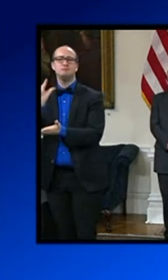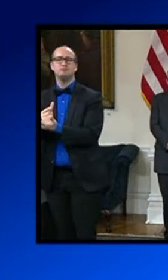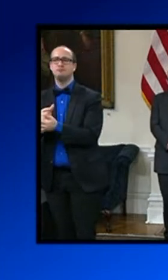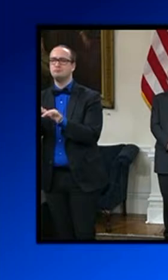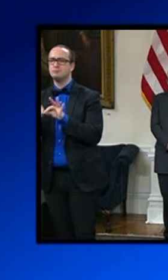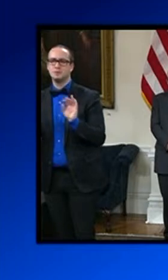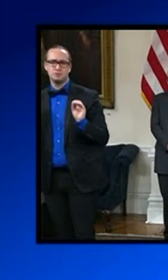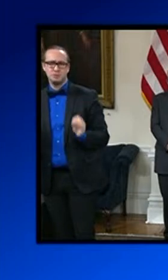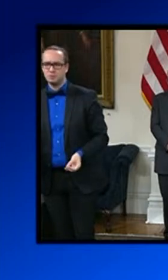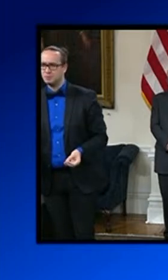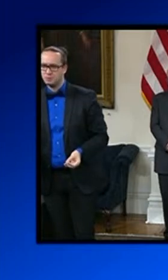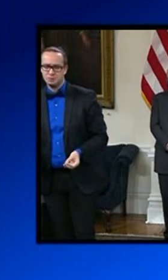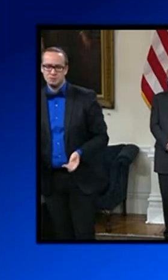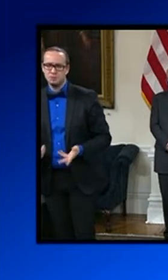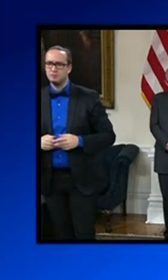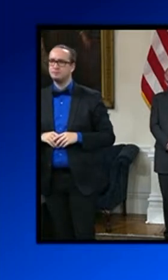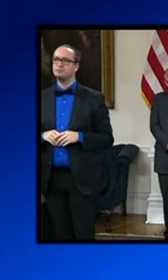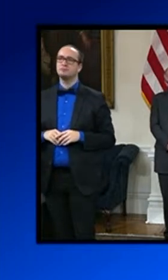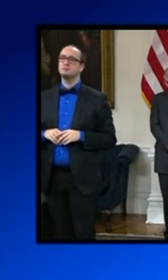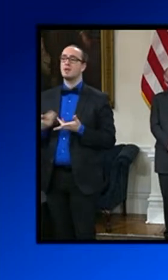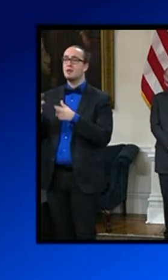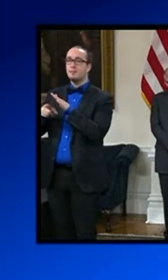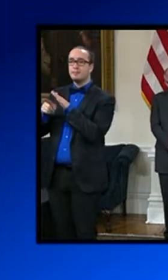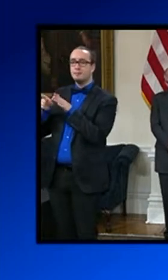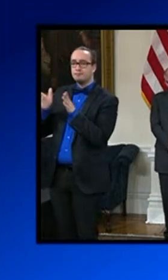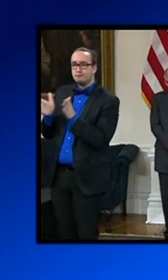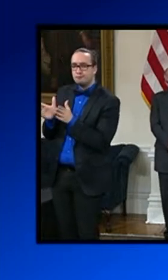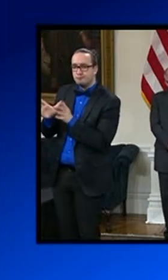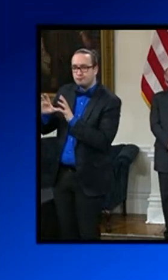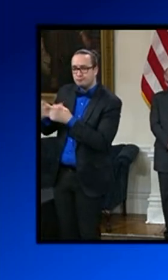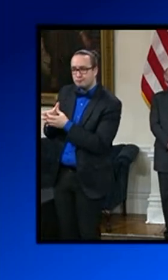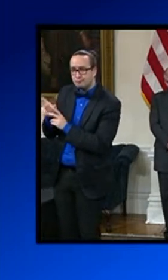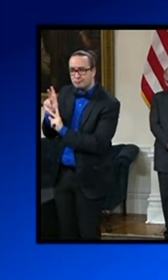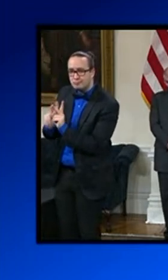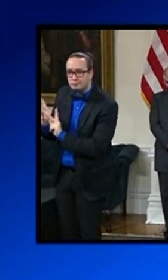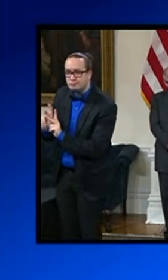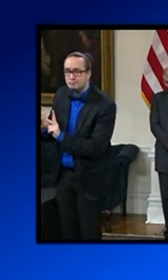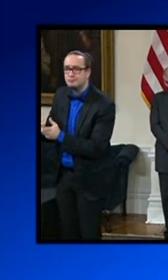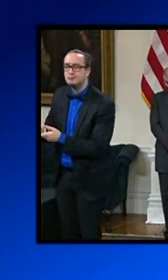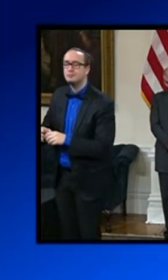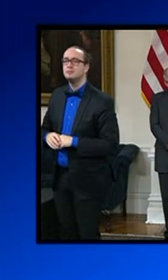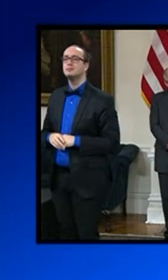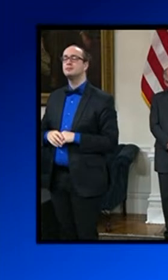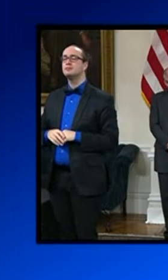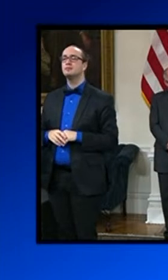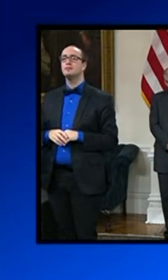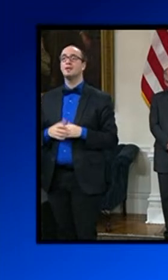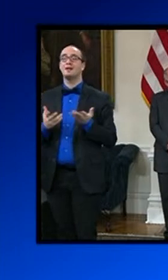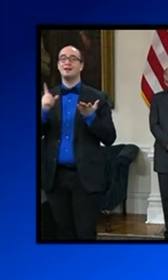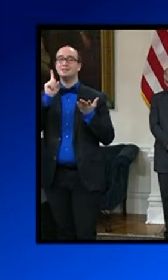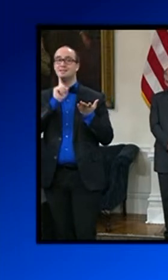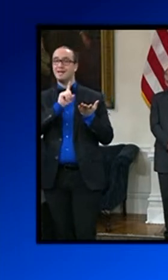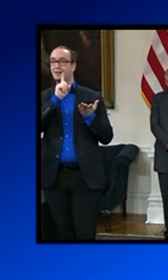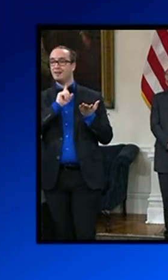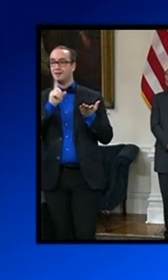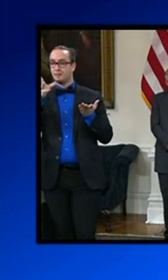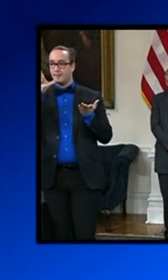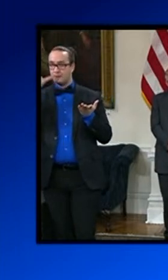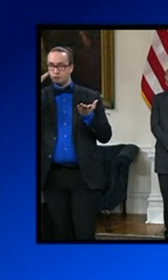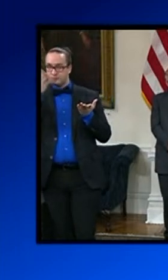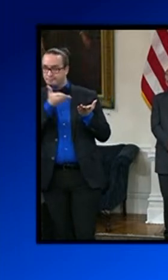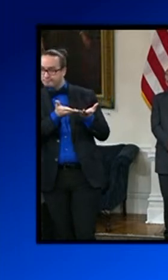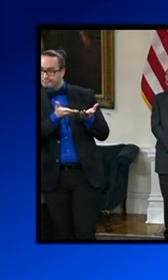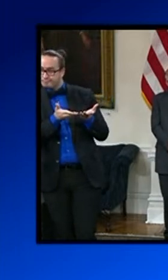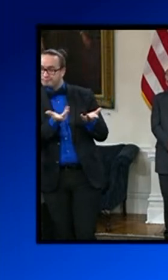households, households with more than one person in a room, households without access to vehicles, total